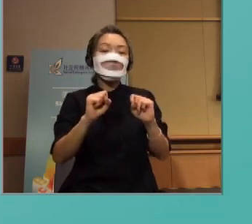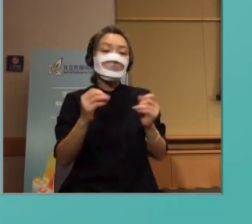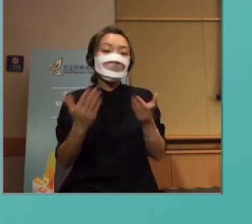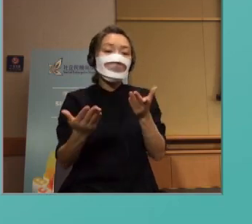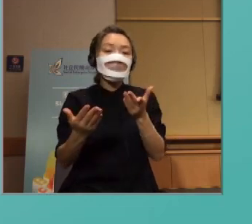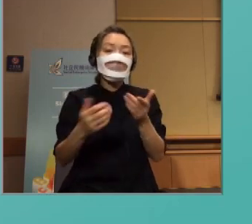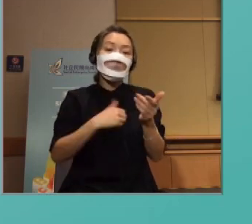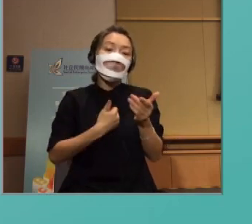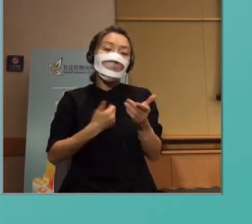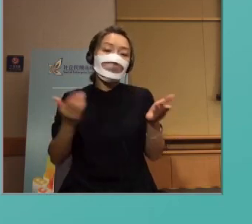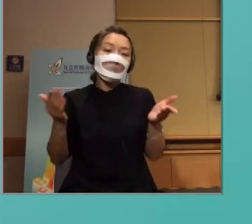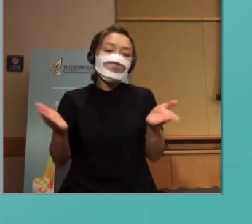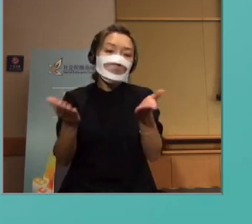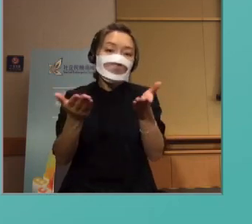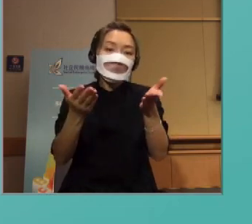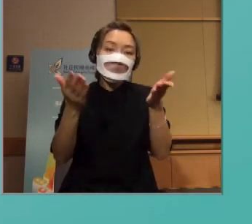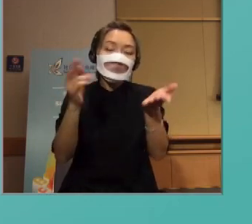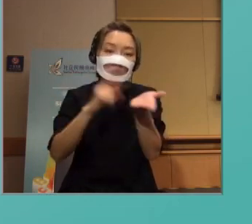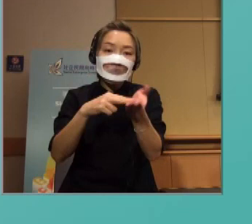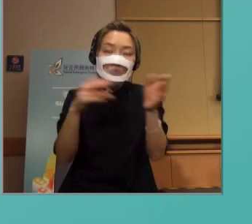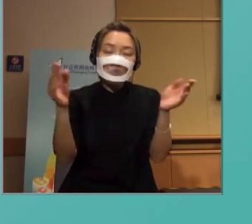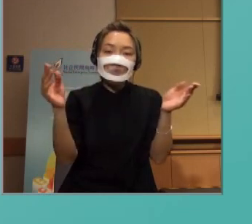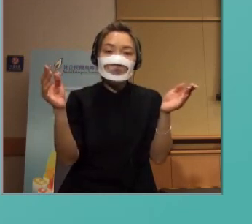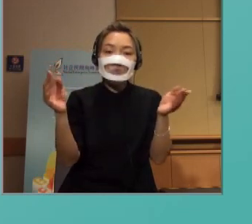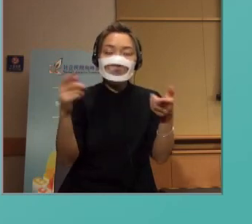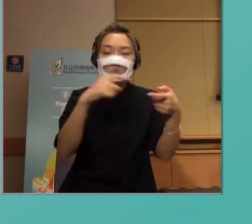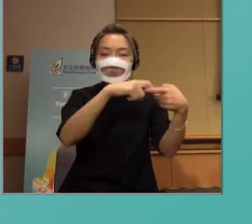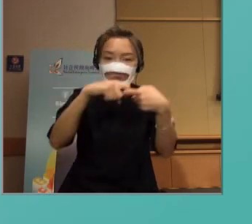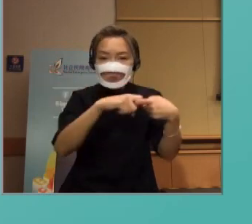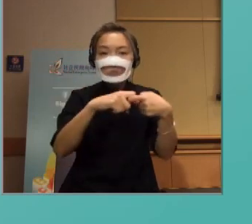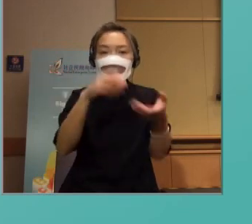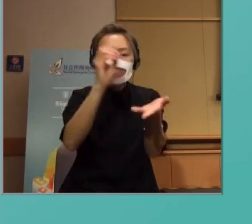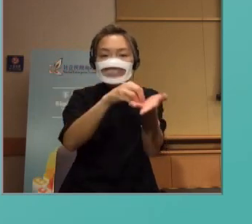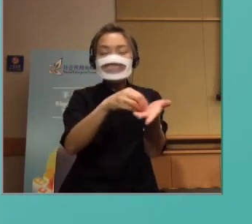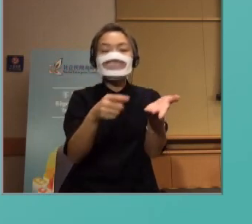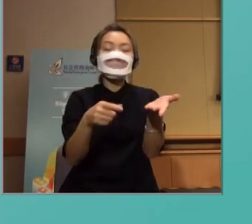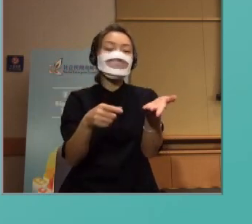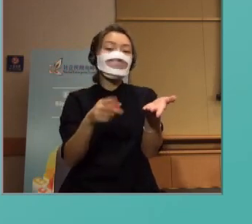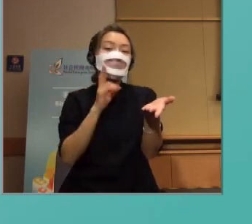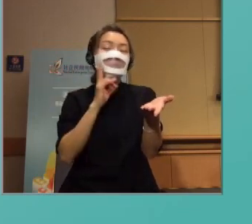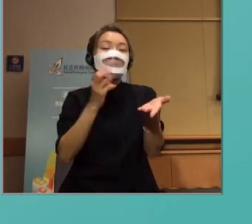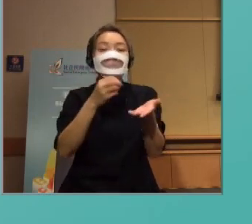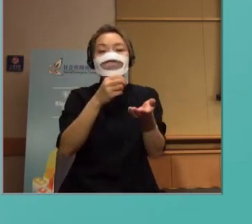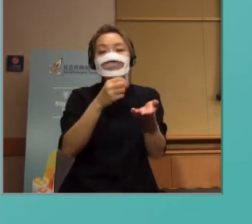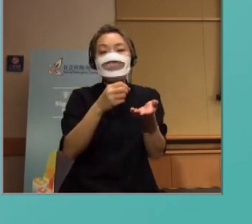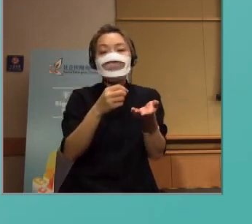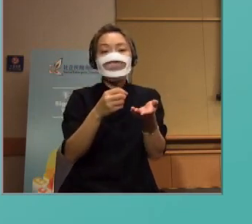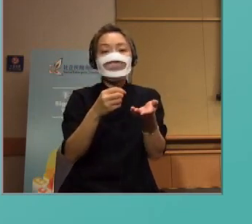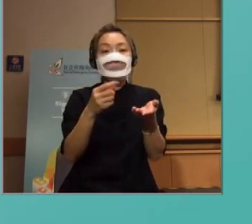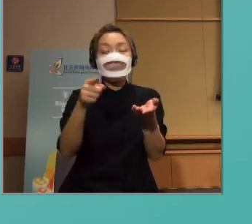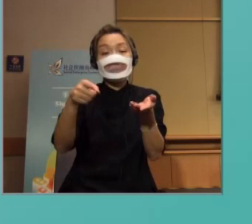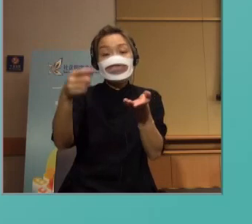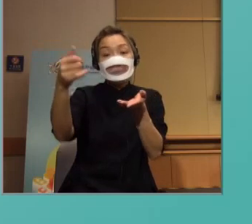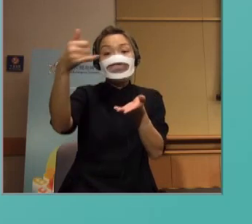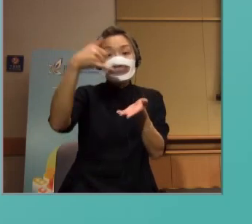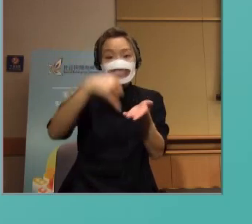All the activities you do, say you're part of Social Enterprise Summit, so you have a POAP or a certain membership class that's